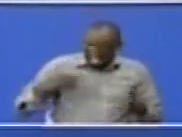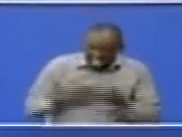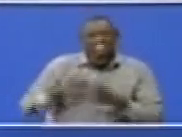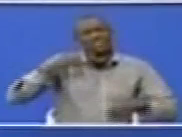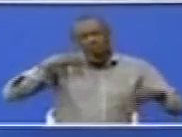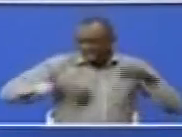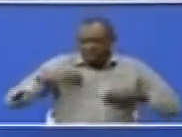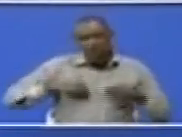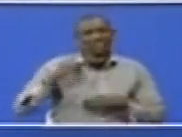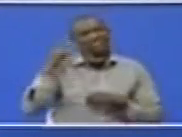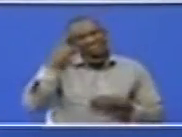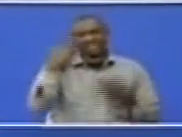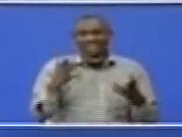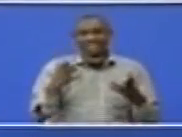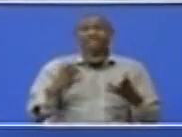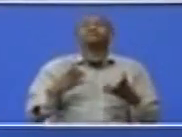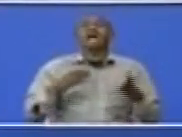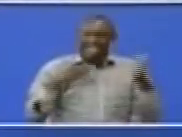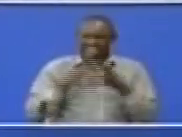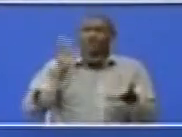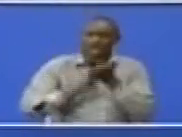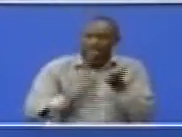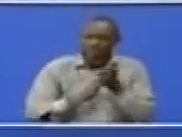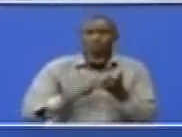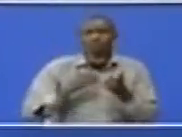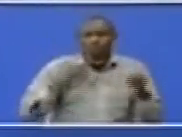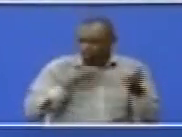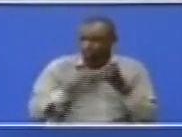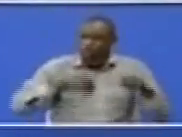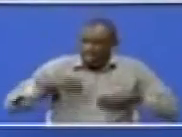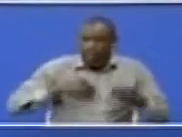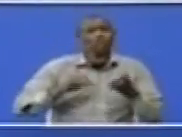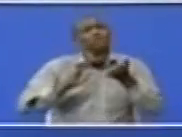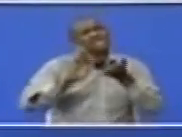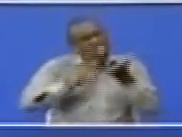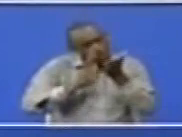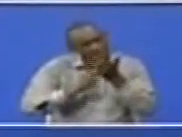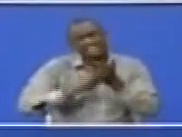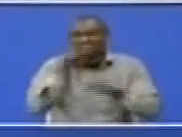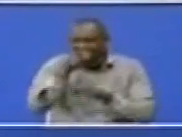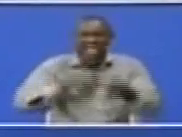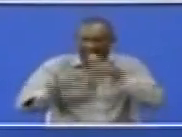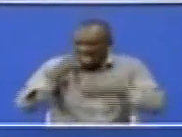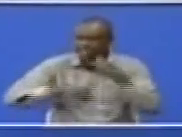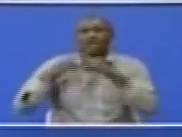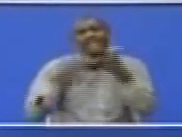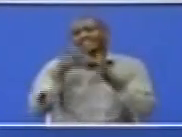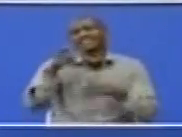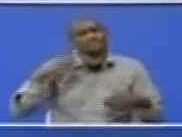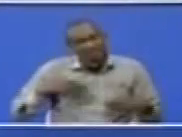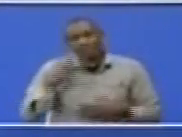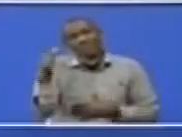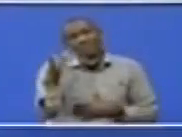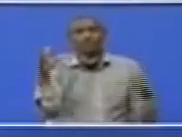Anti-Corruption Commission recommending some administrative action against the then acting managing